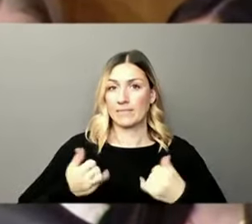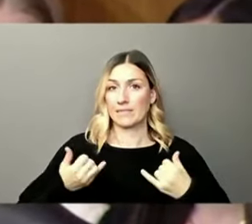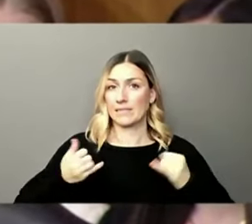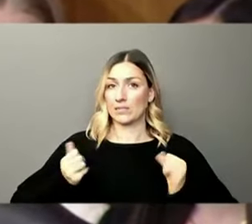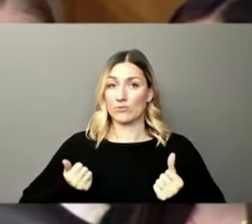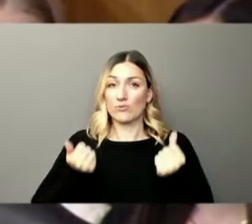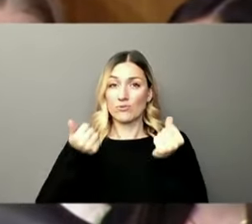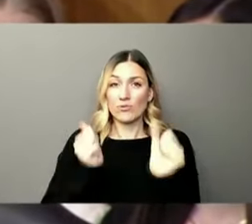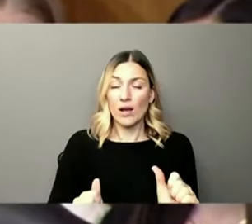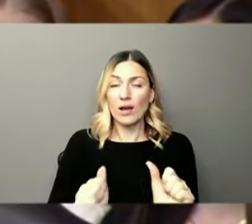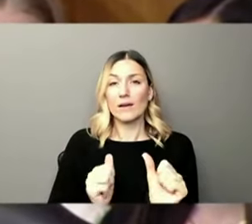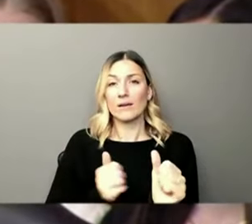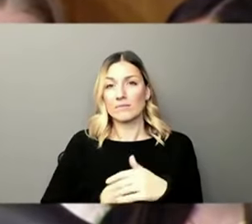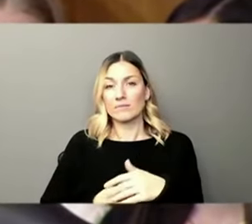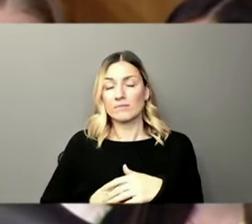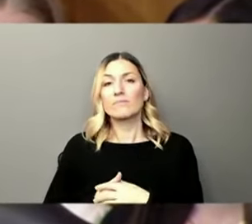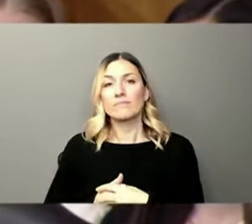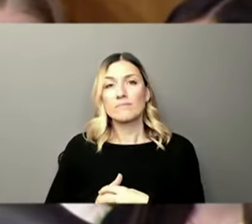navigate with that.